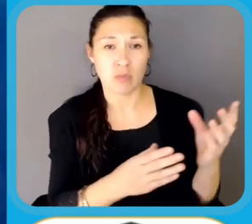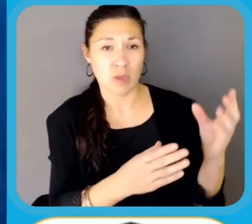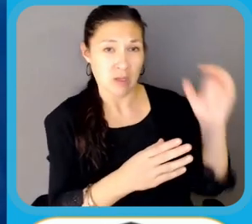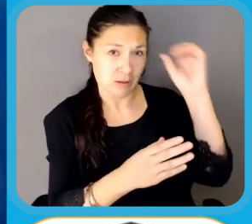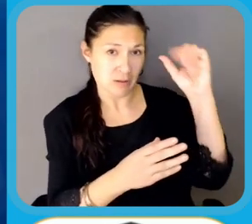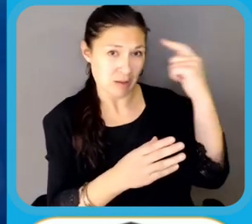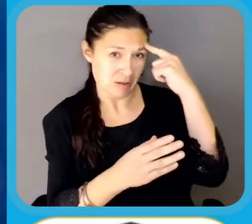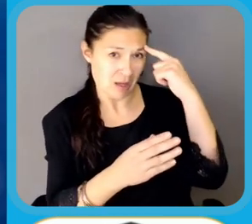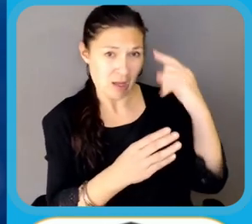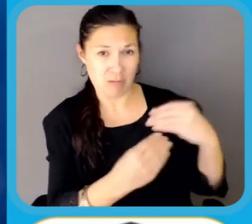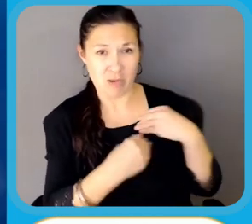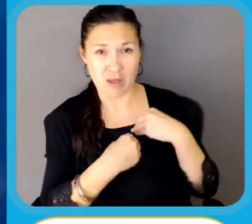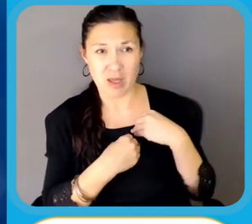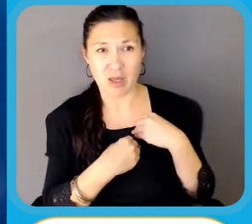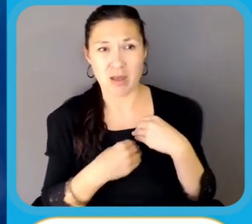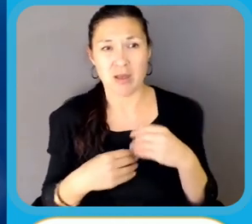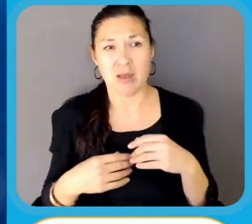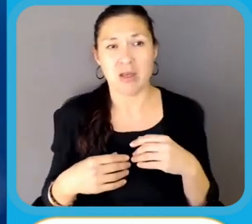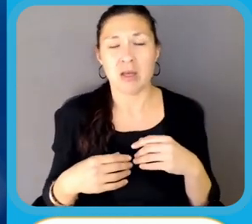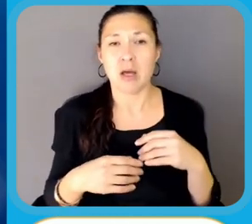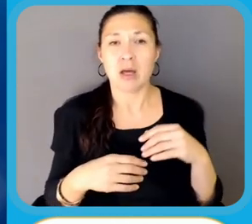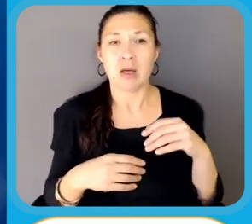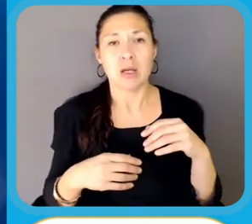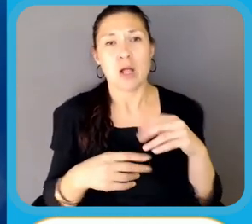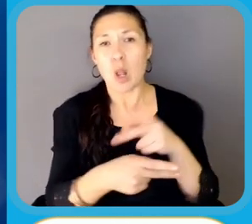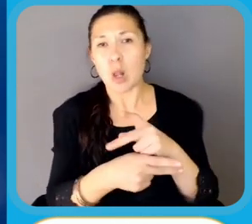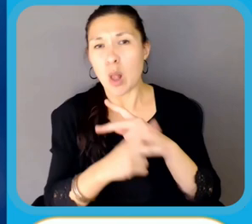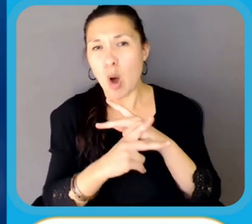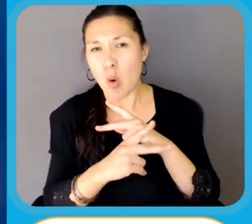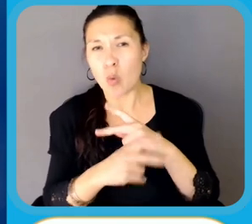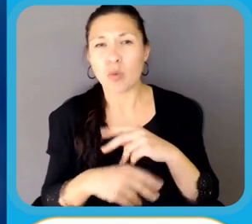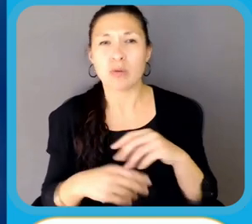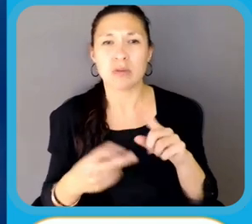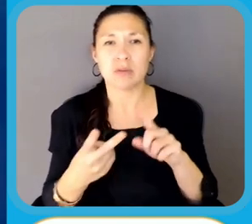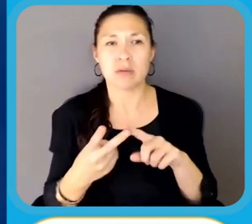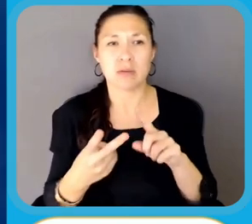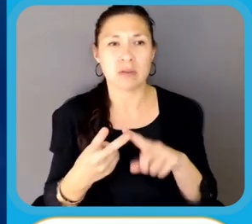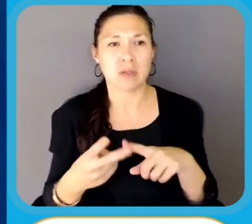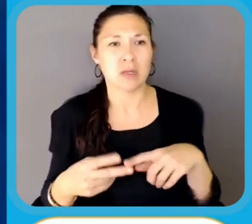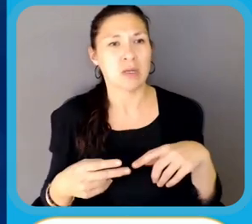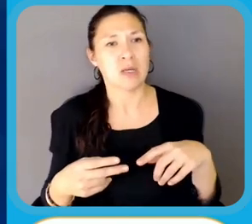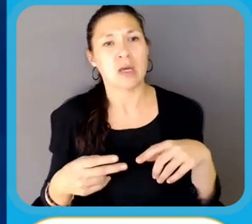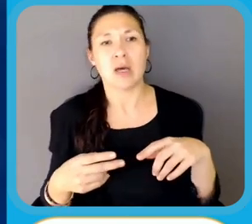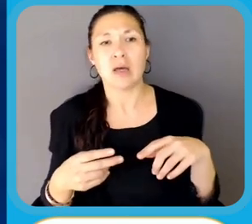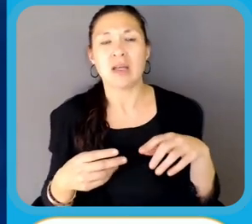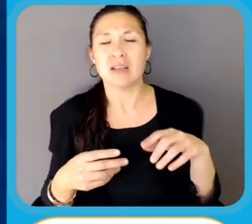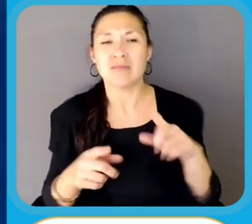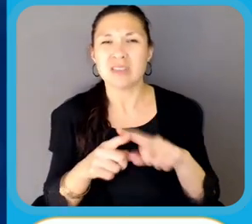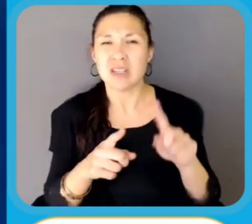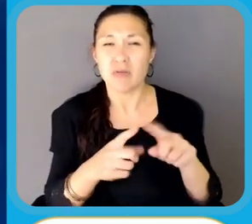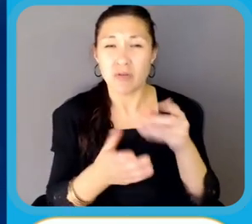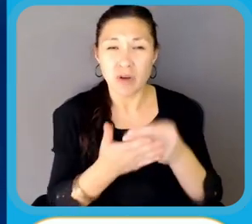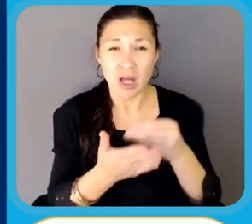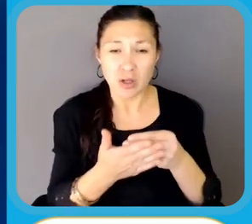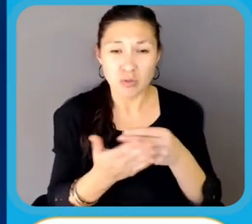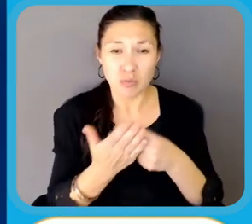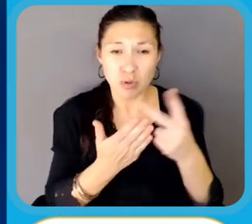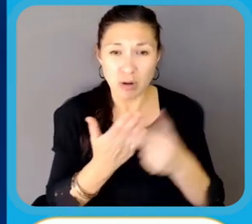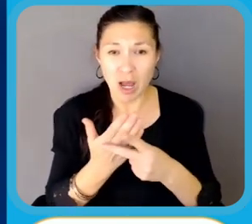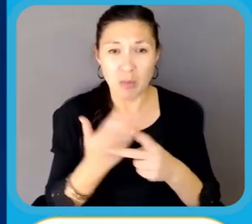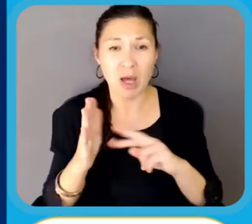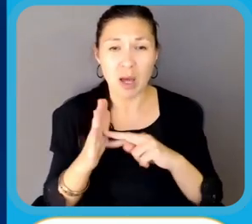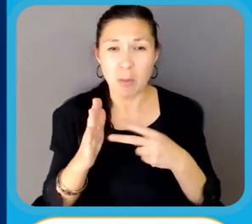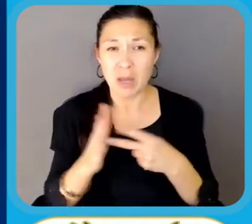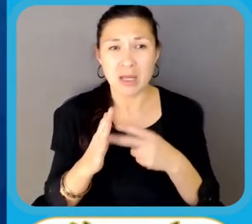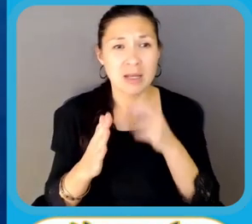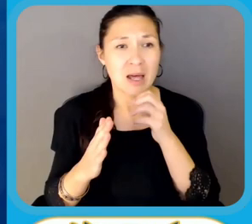P loans, EIDL program, so that way we did not have to close